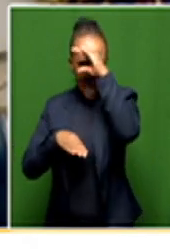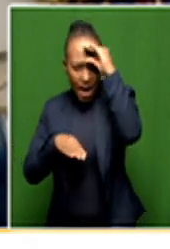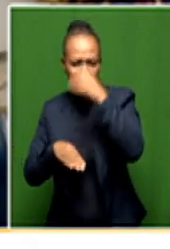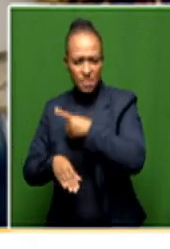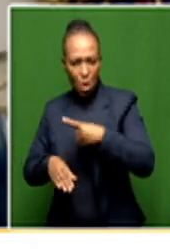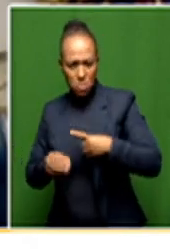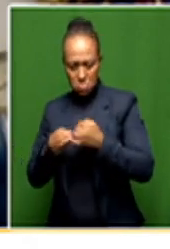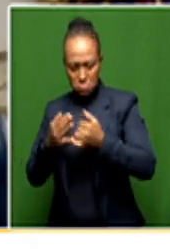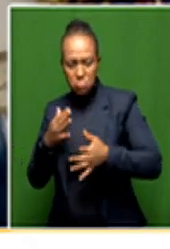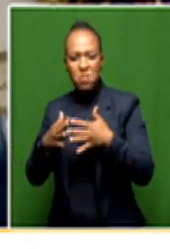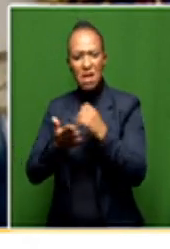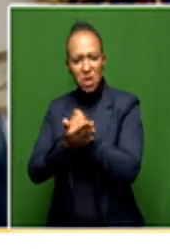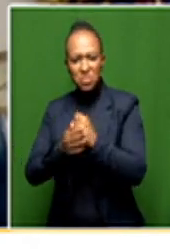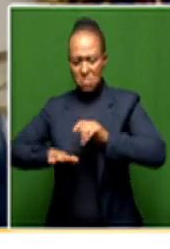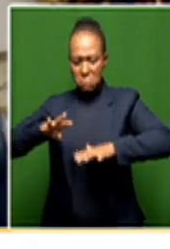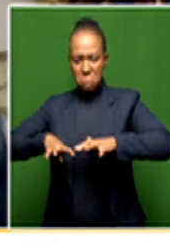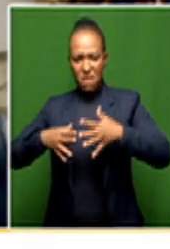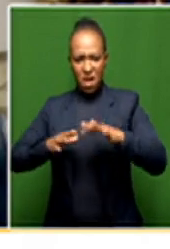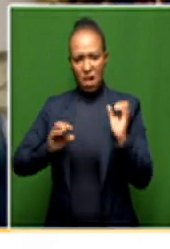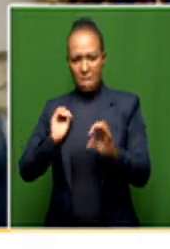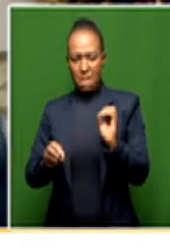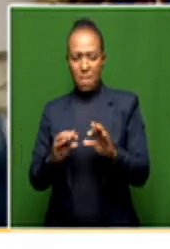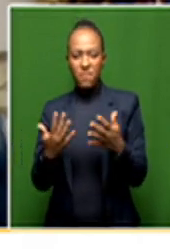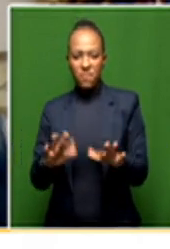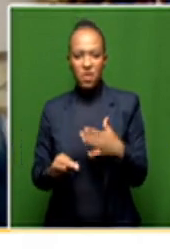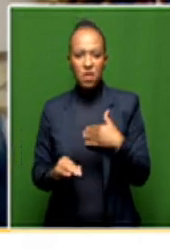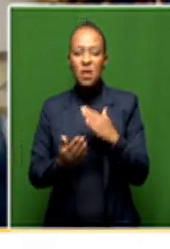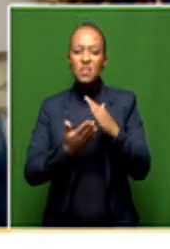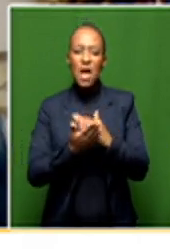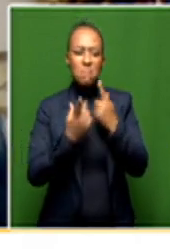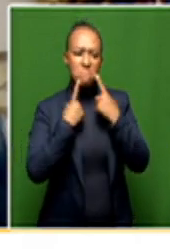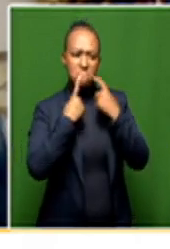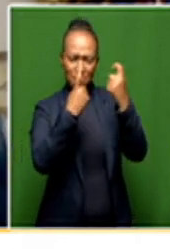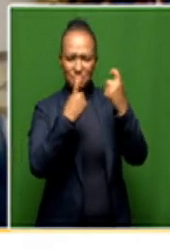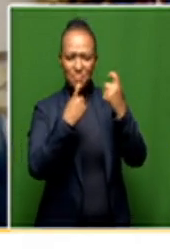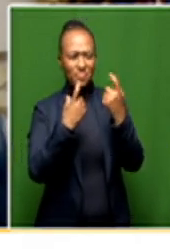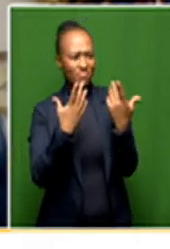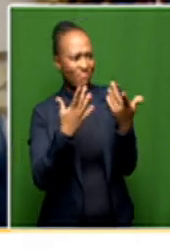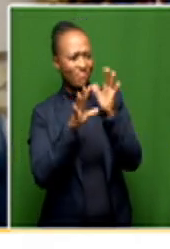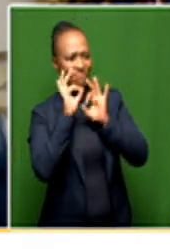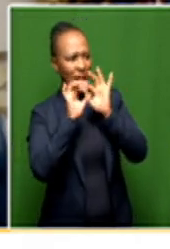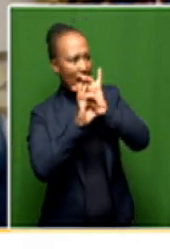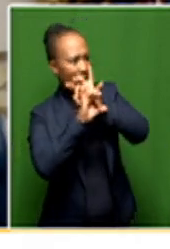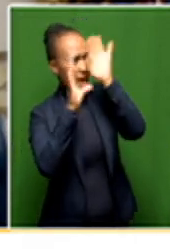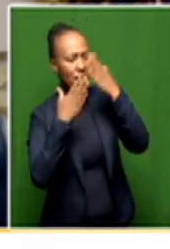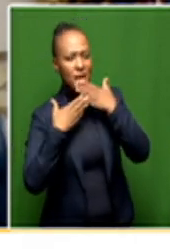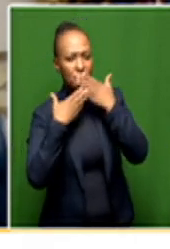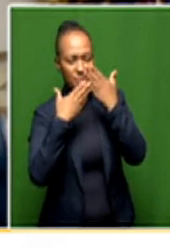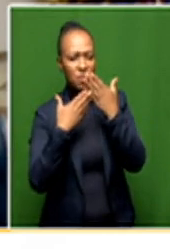and registered? Some are complaining there's still no clarity for them, but perhaps we can help them out. I